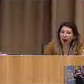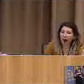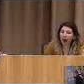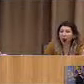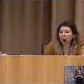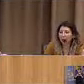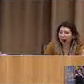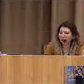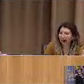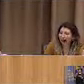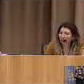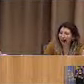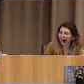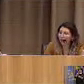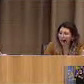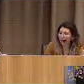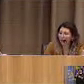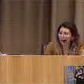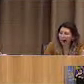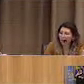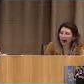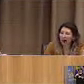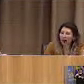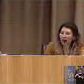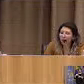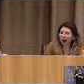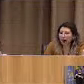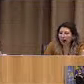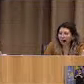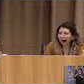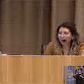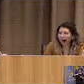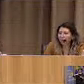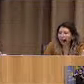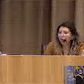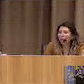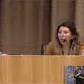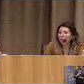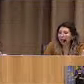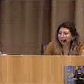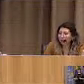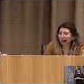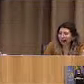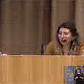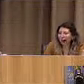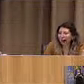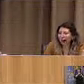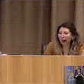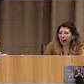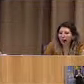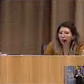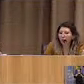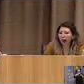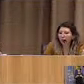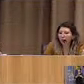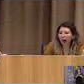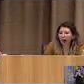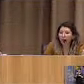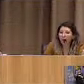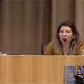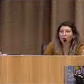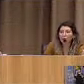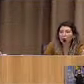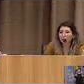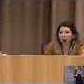between WHO and the regulatory agency in the public and private level. And